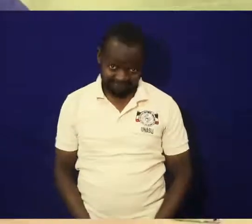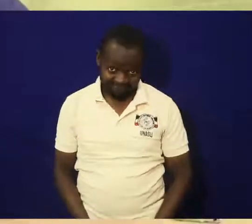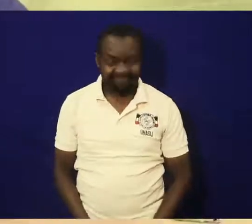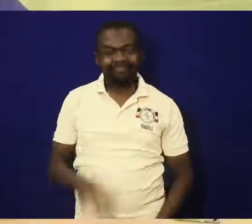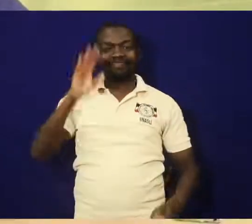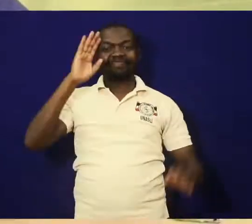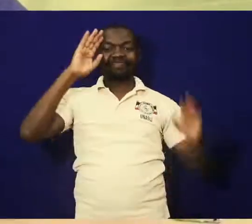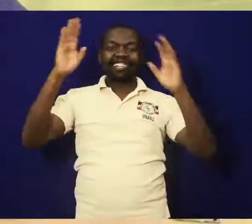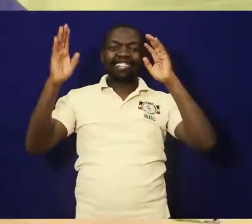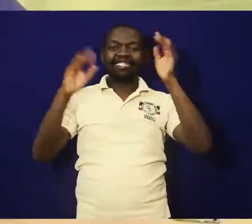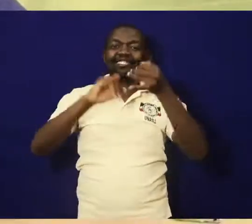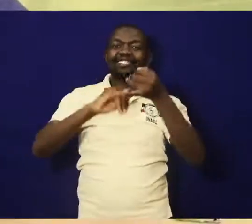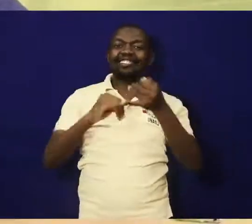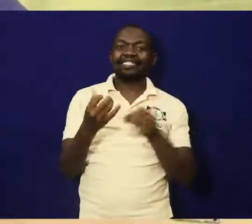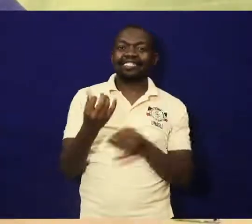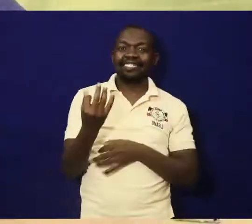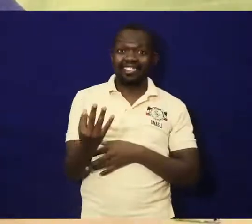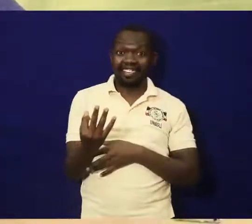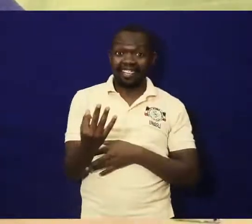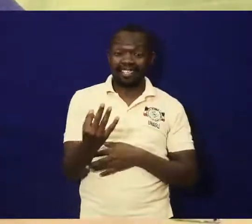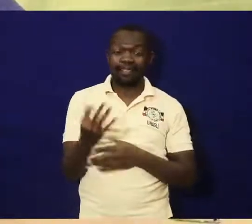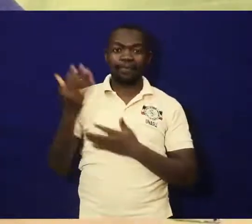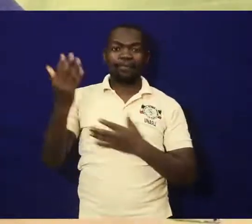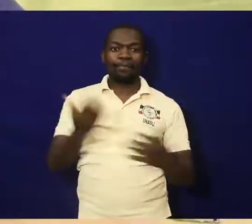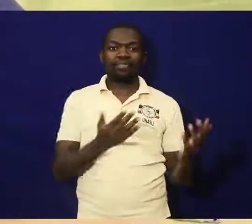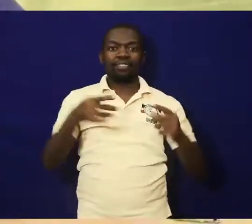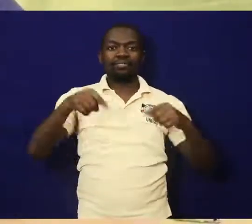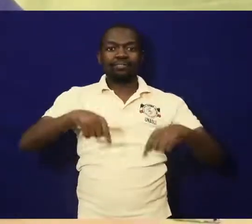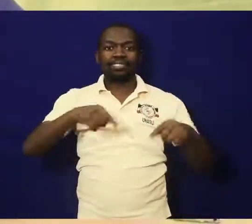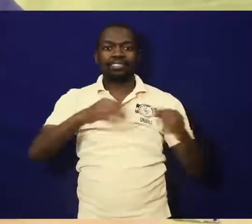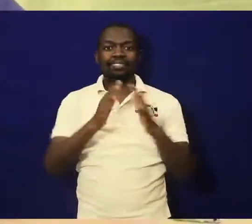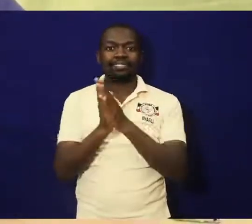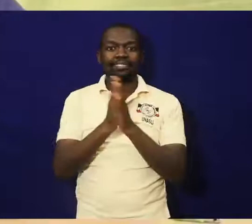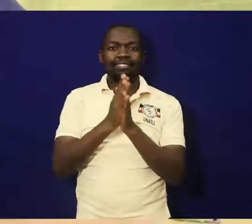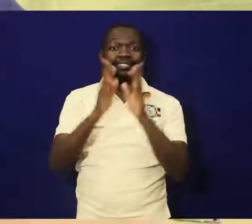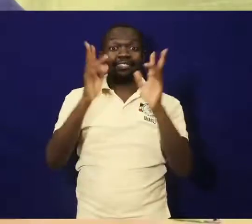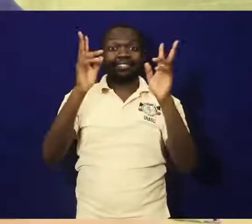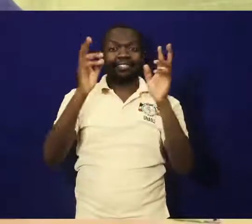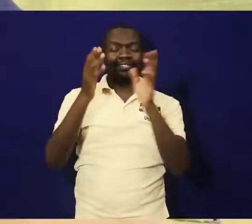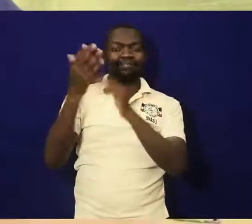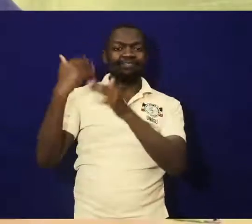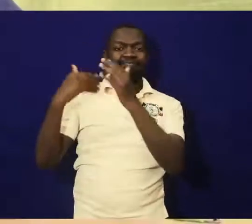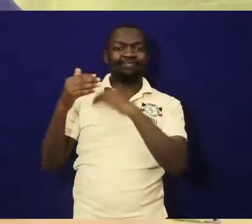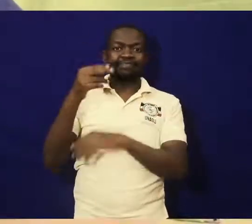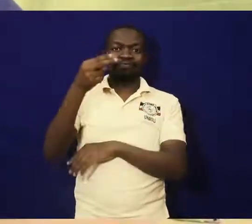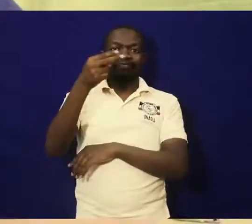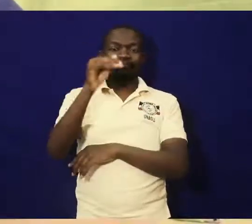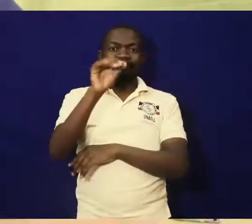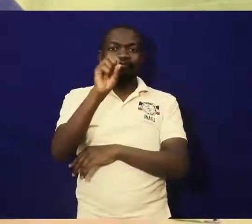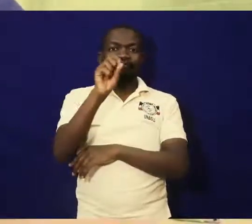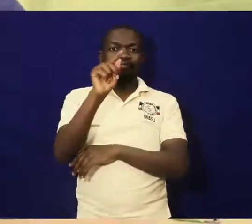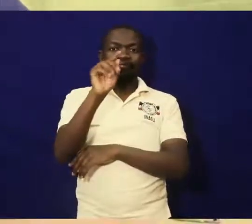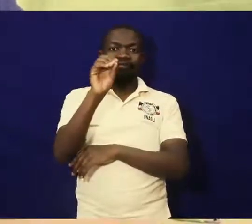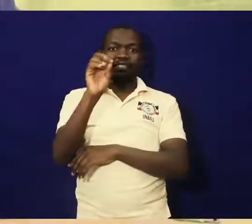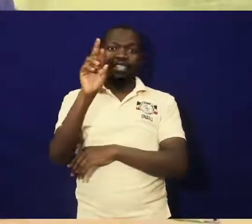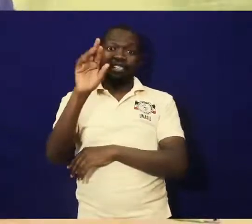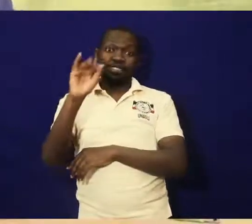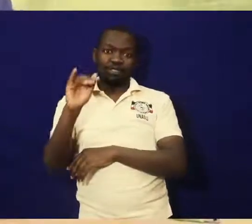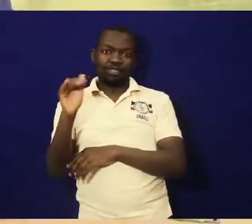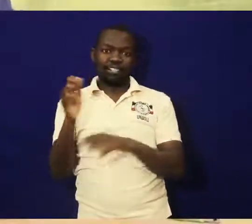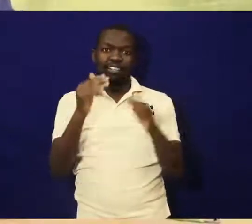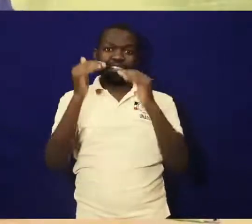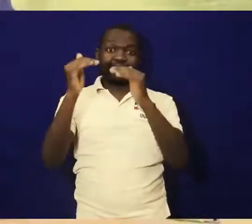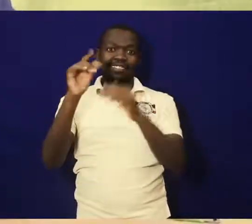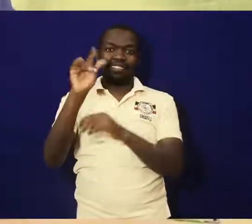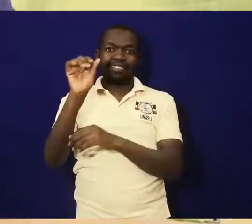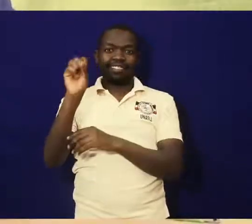Hello, Senior 3. Welcome to today's history lesson. My name is Ntubiro Godfrey, your history